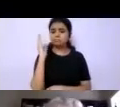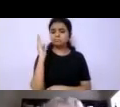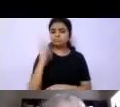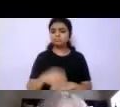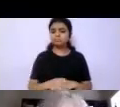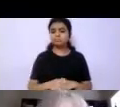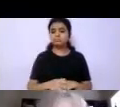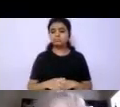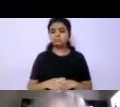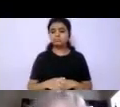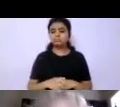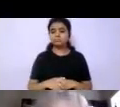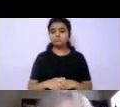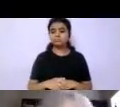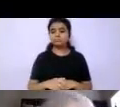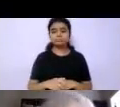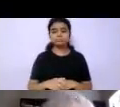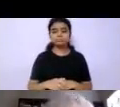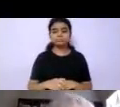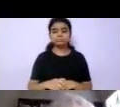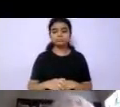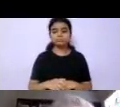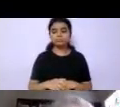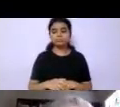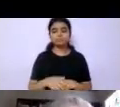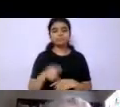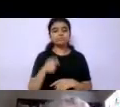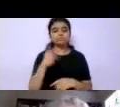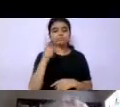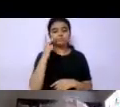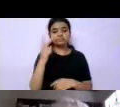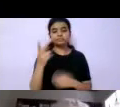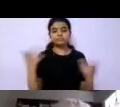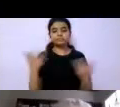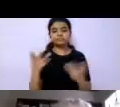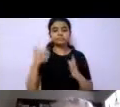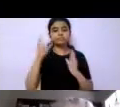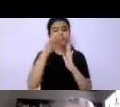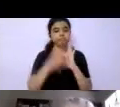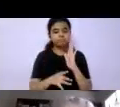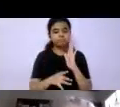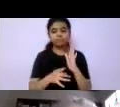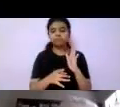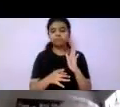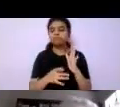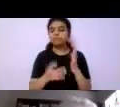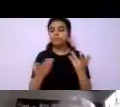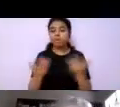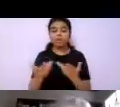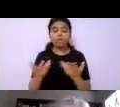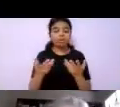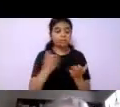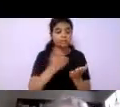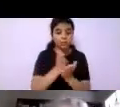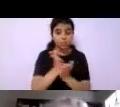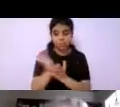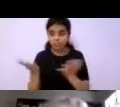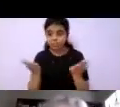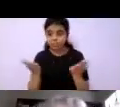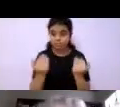is, ask if it's inevitable, and see if there is some way